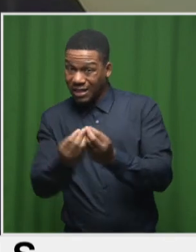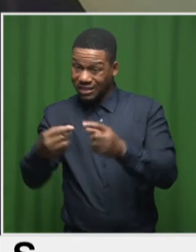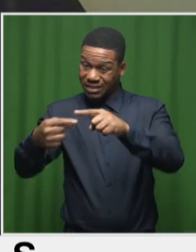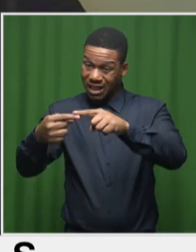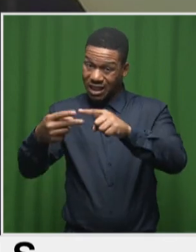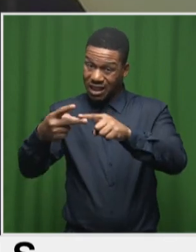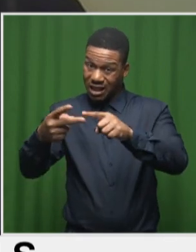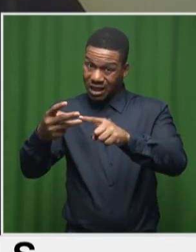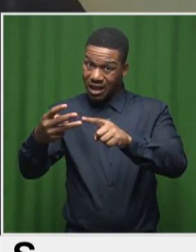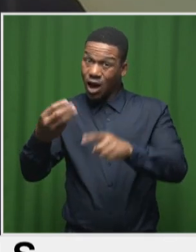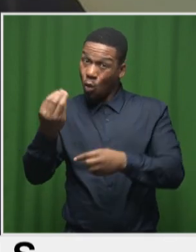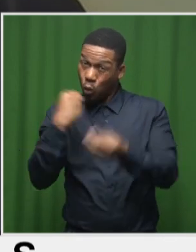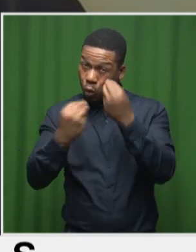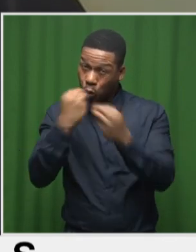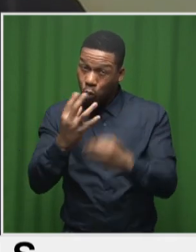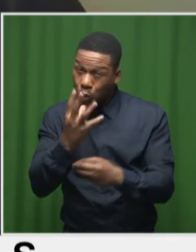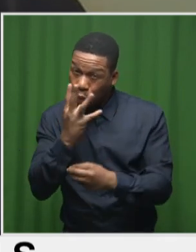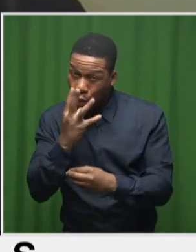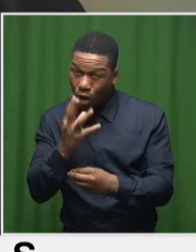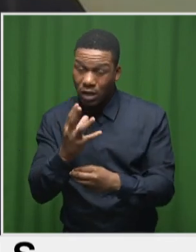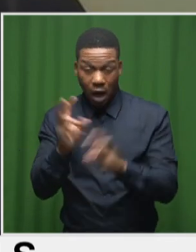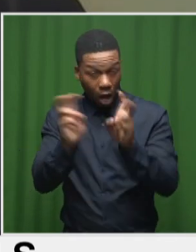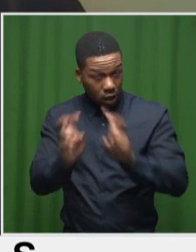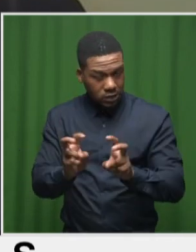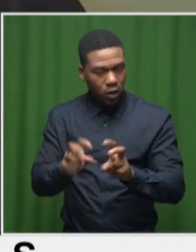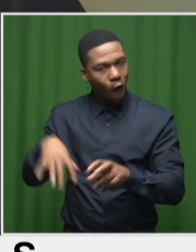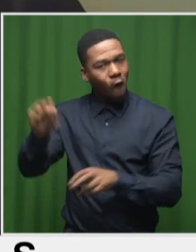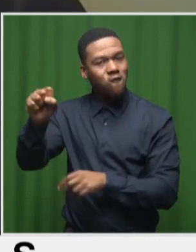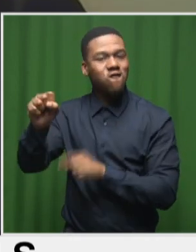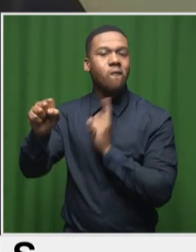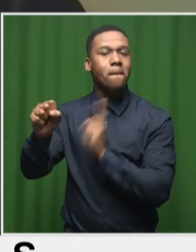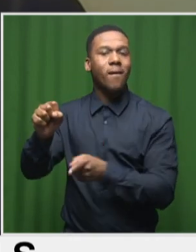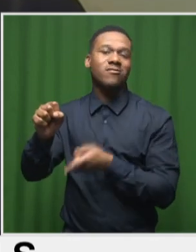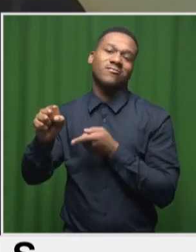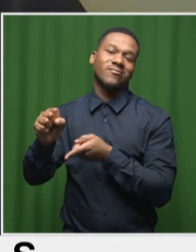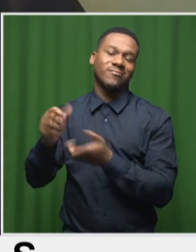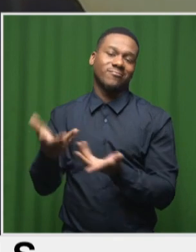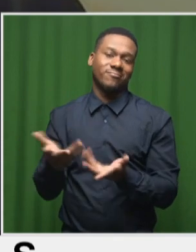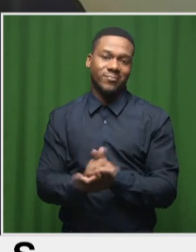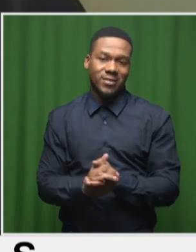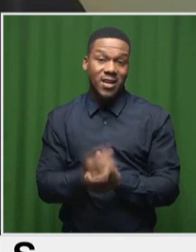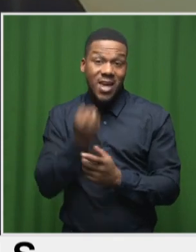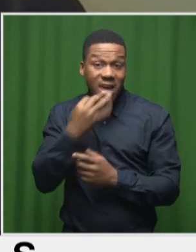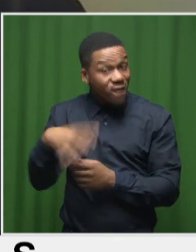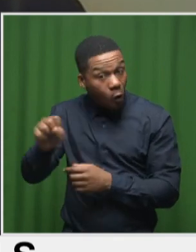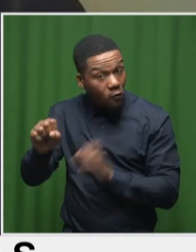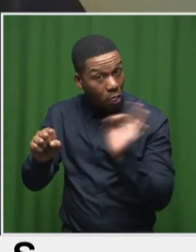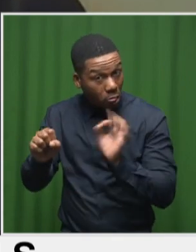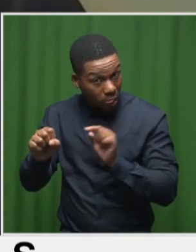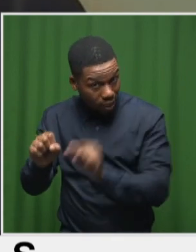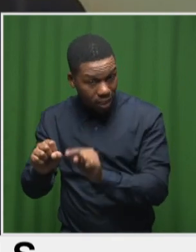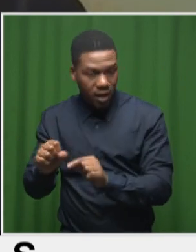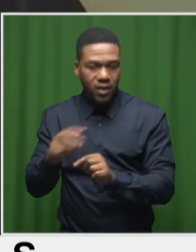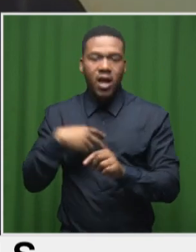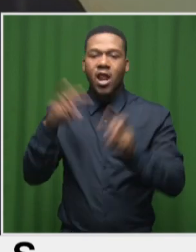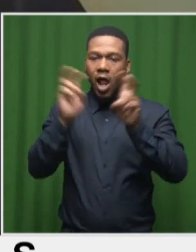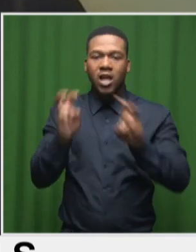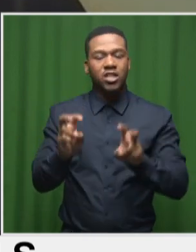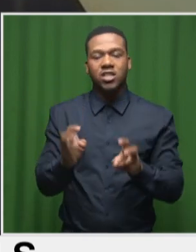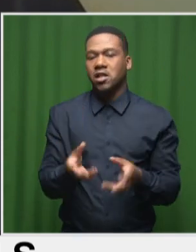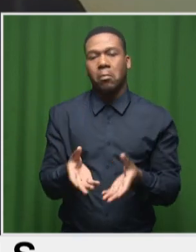electricity, those you have to switch off. And if you don't switch them off, you will then you'll lose the electricity. So it's just trying